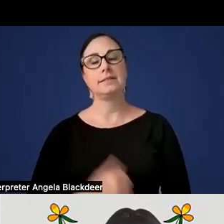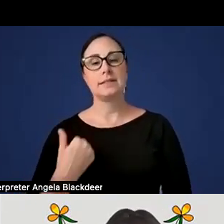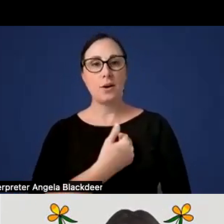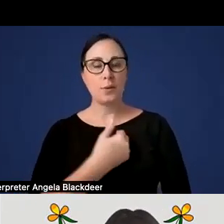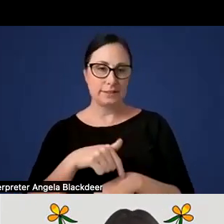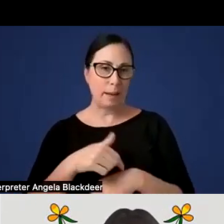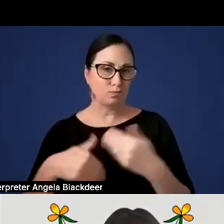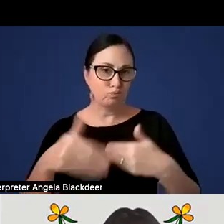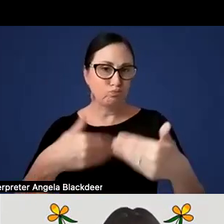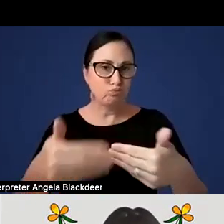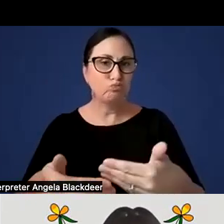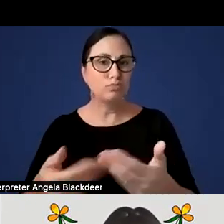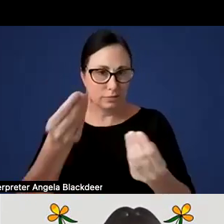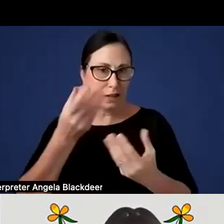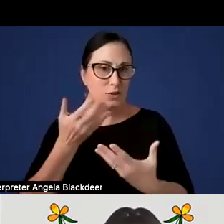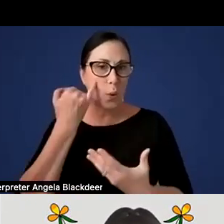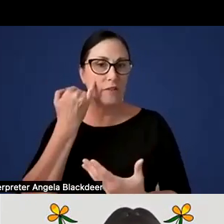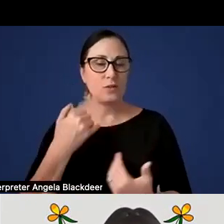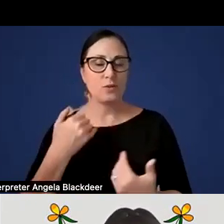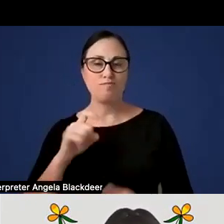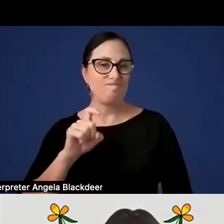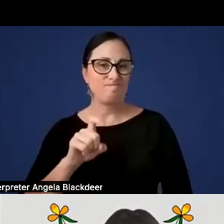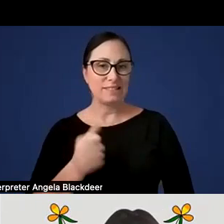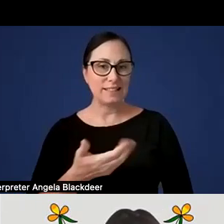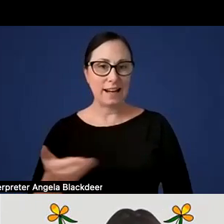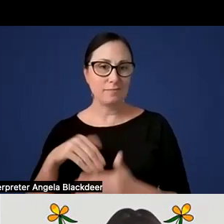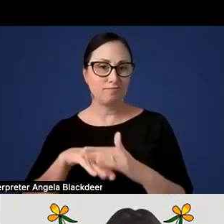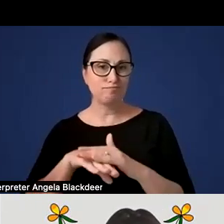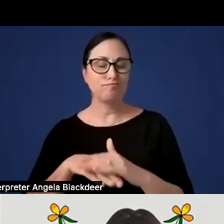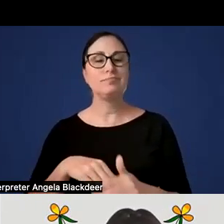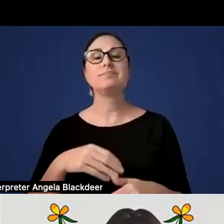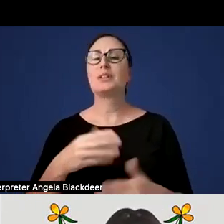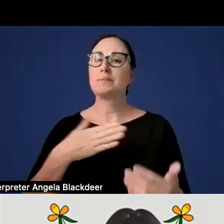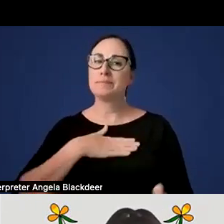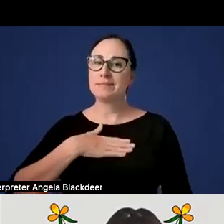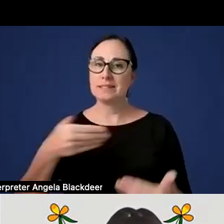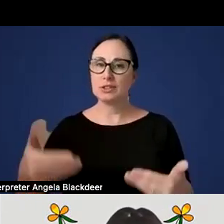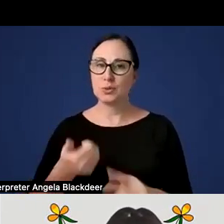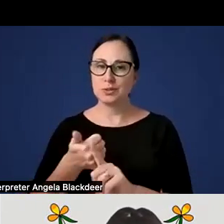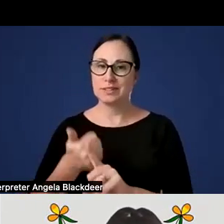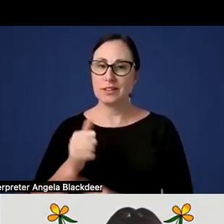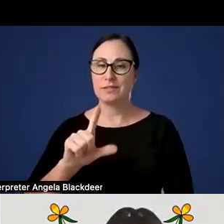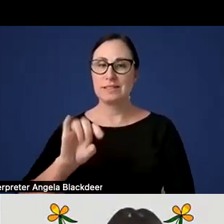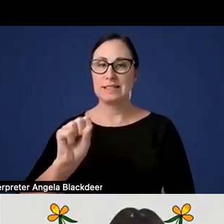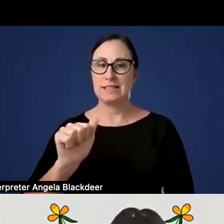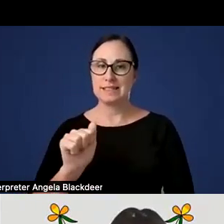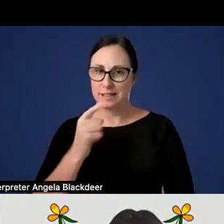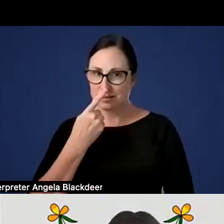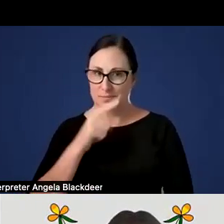on. So I'd ask my wonderful colleagues to introduce themselves. Lisa, would you like to start?